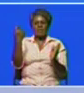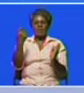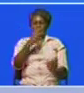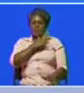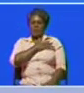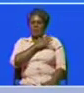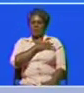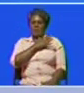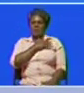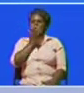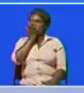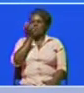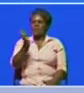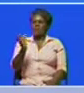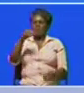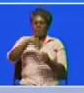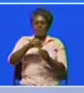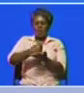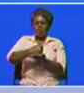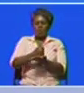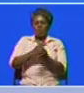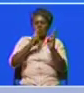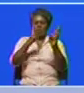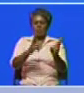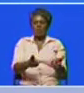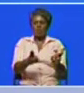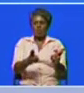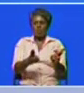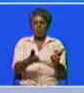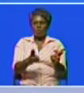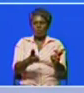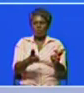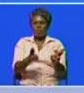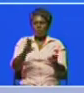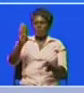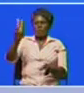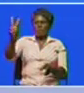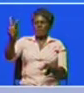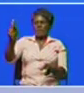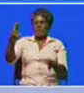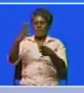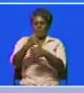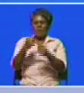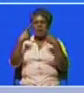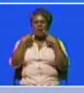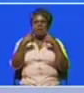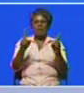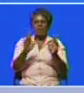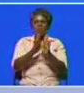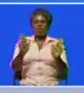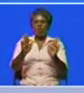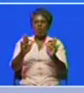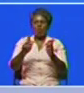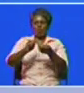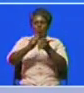France has dismissed an internal audit report by a French biometrics firm that declares that no manipulation